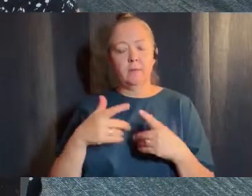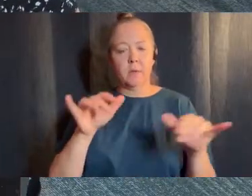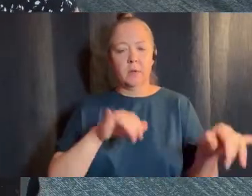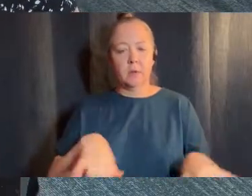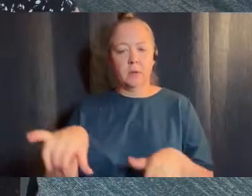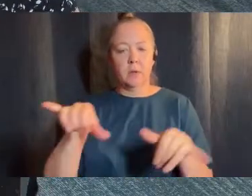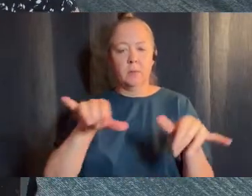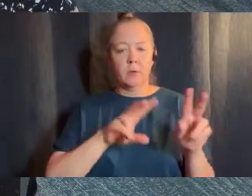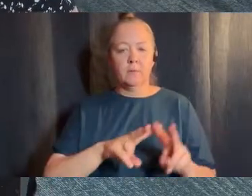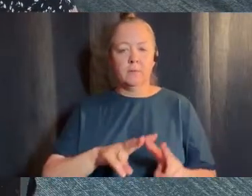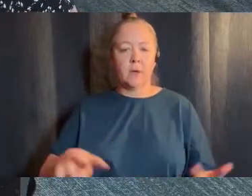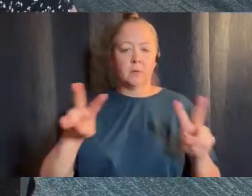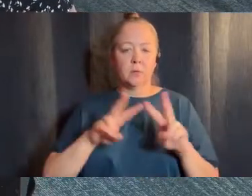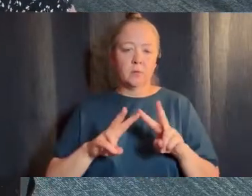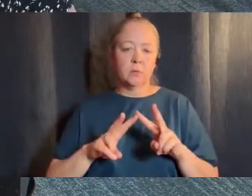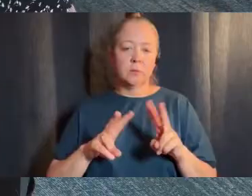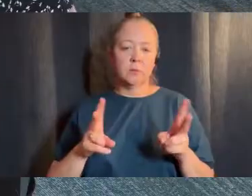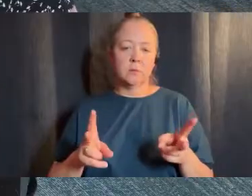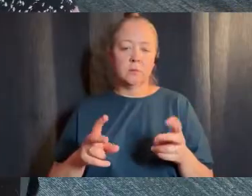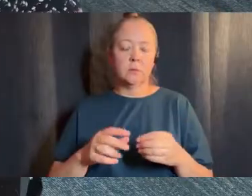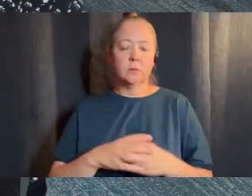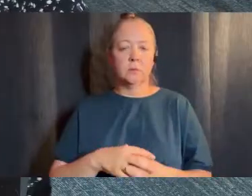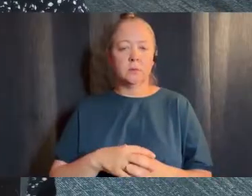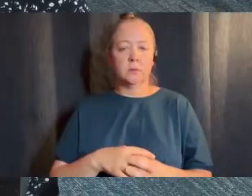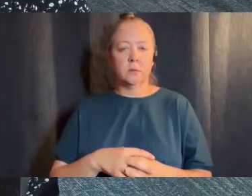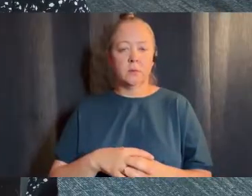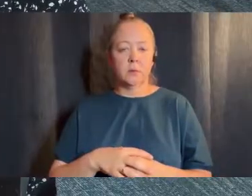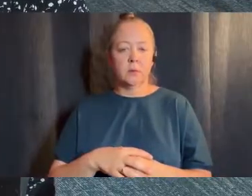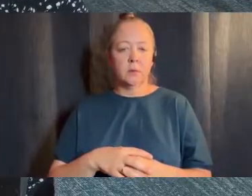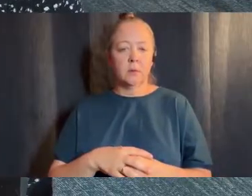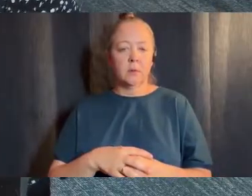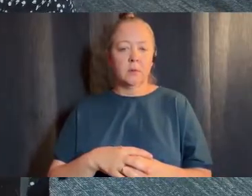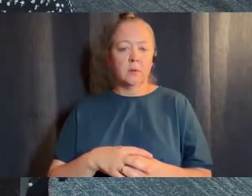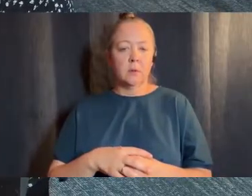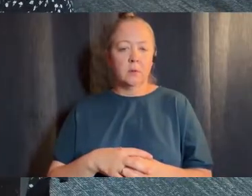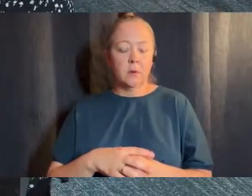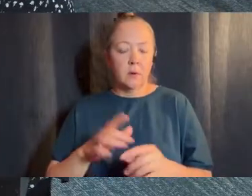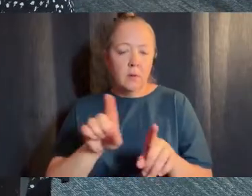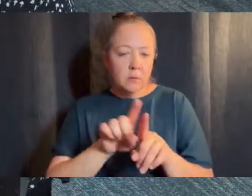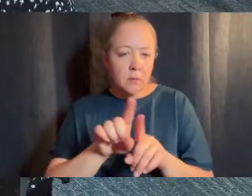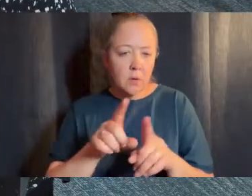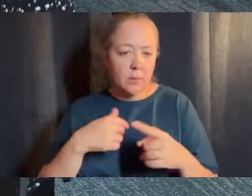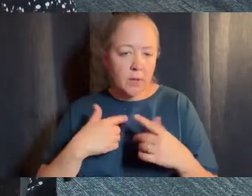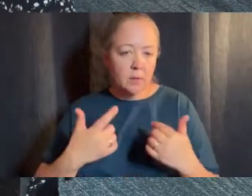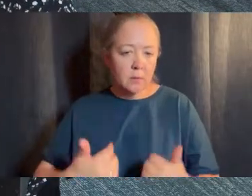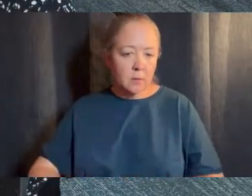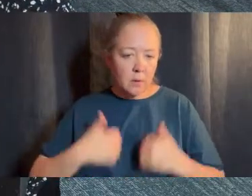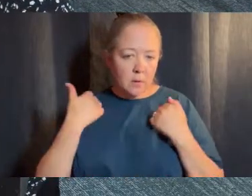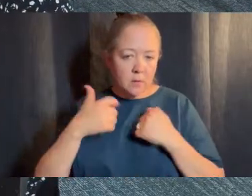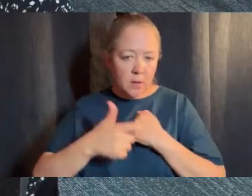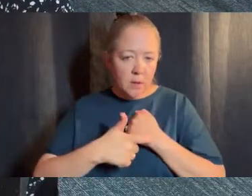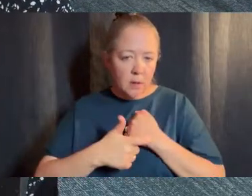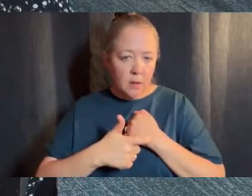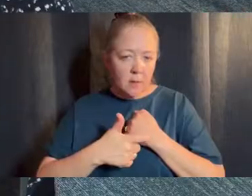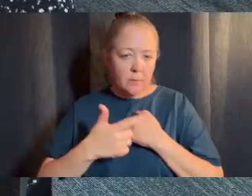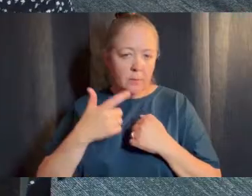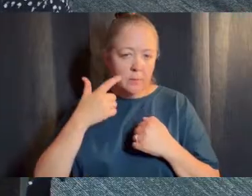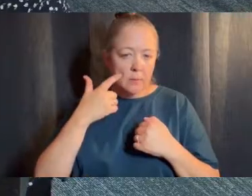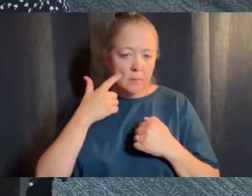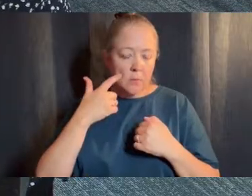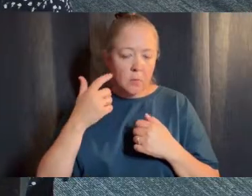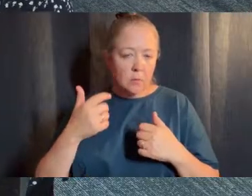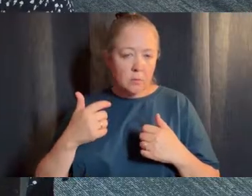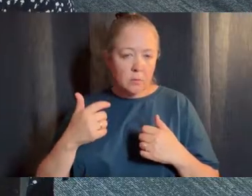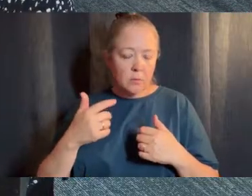thing. I've had long-term residents tell me that there are certain council members, their own